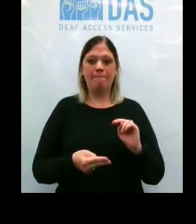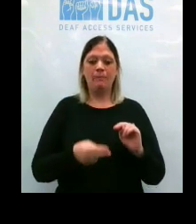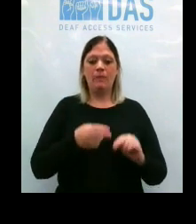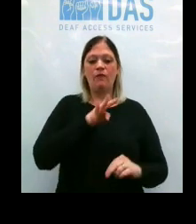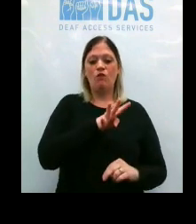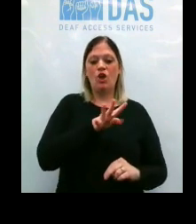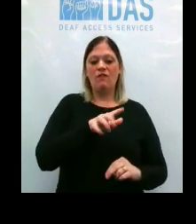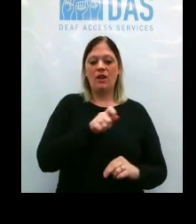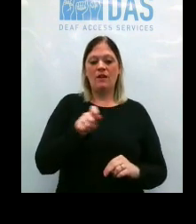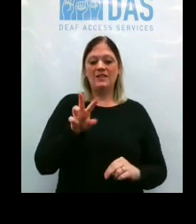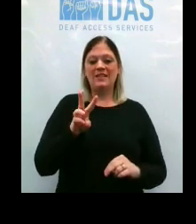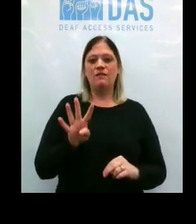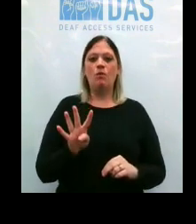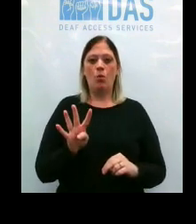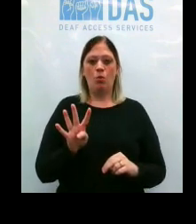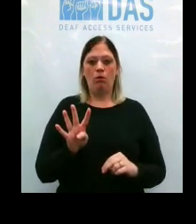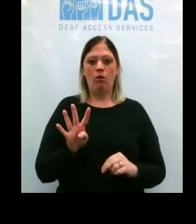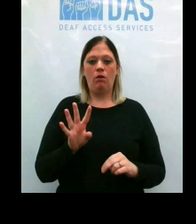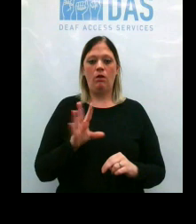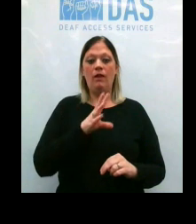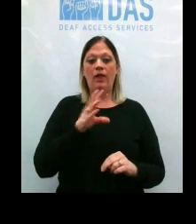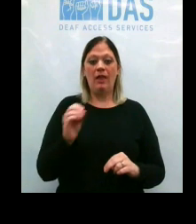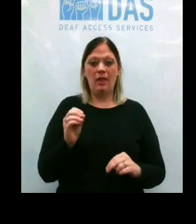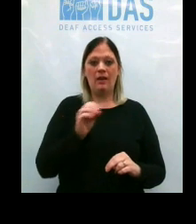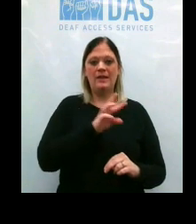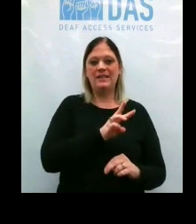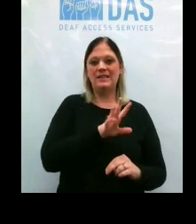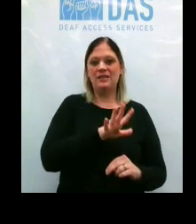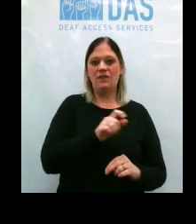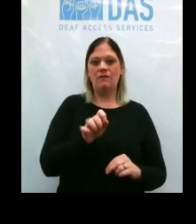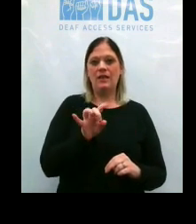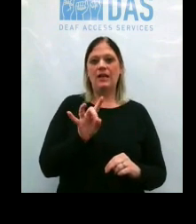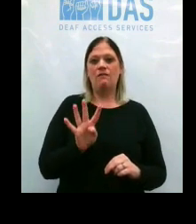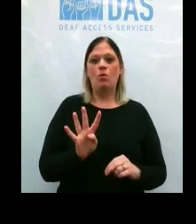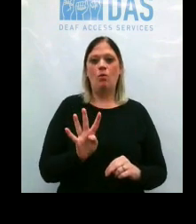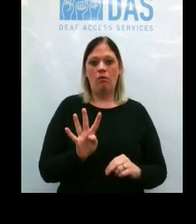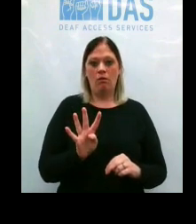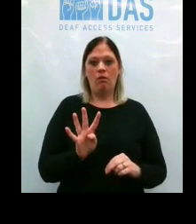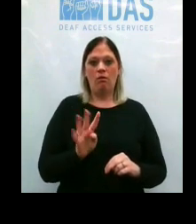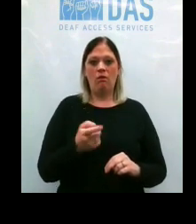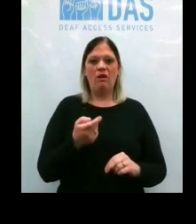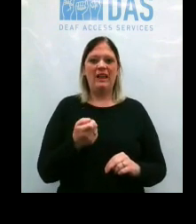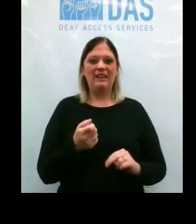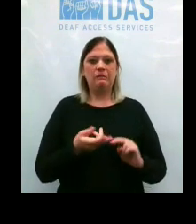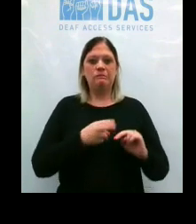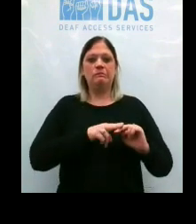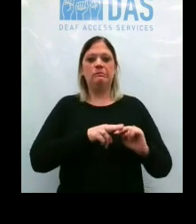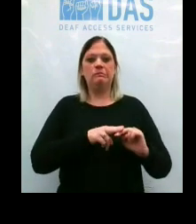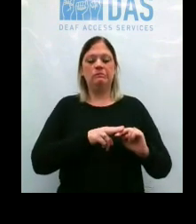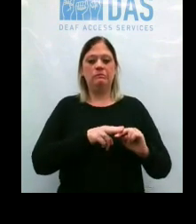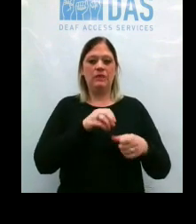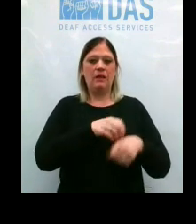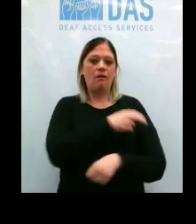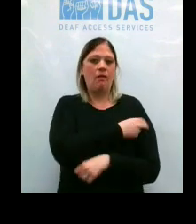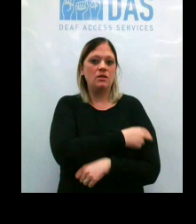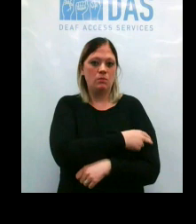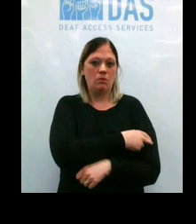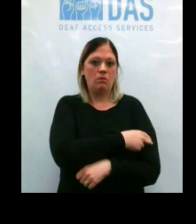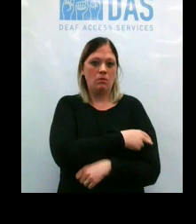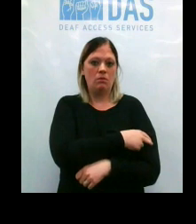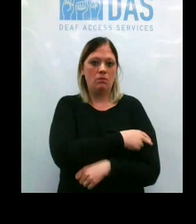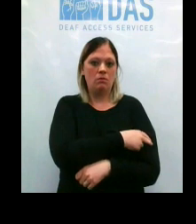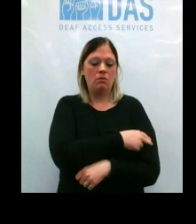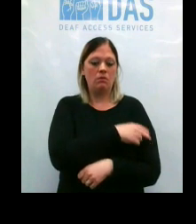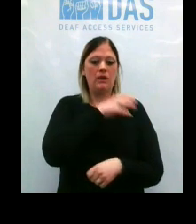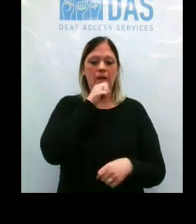to 64 category, and we saw a drop in the 65 to 84 category, though we saw a little increase in those that are hospitalized